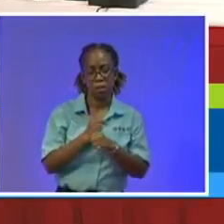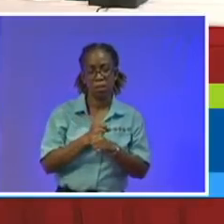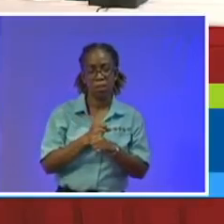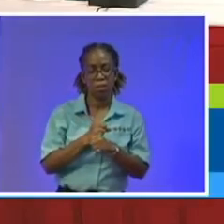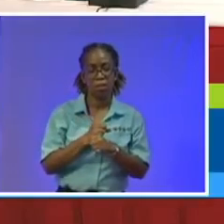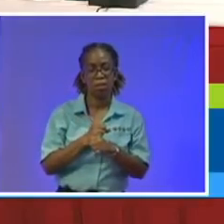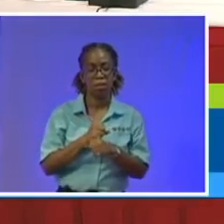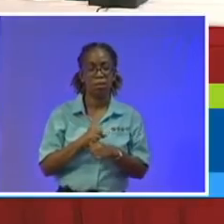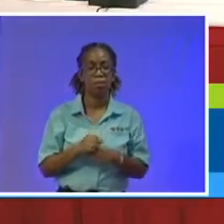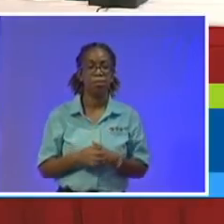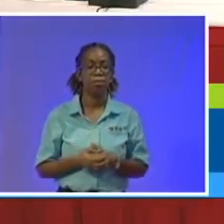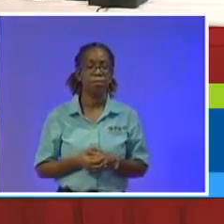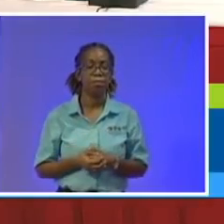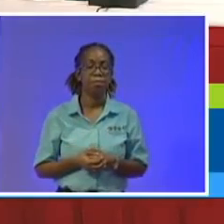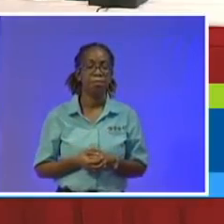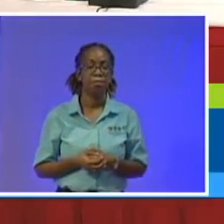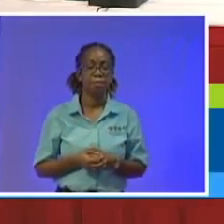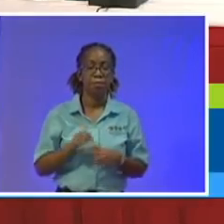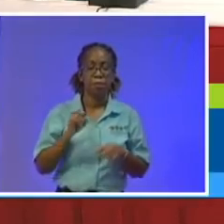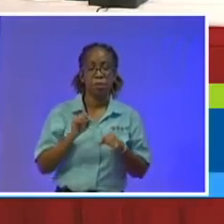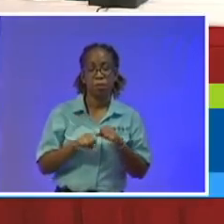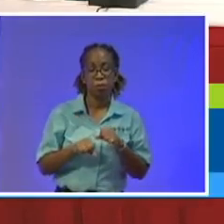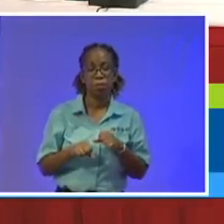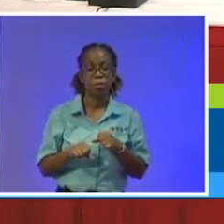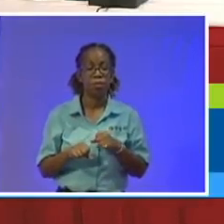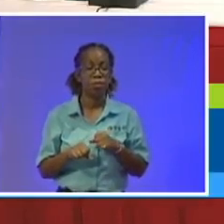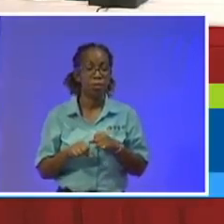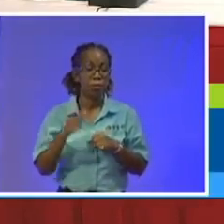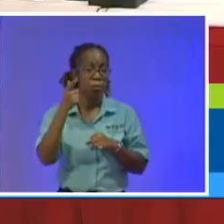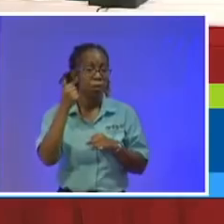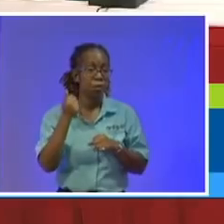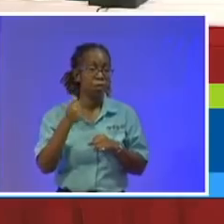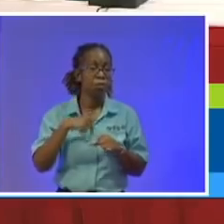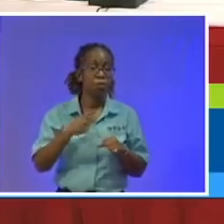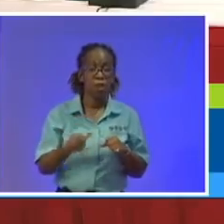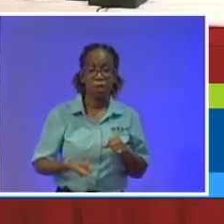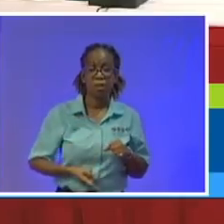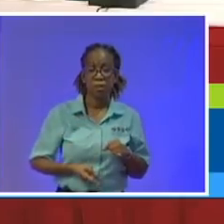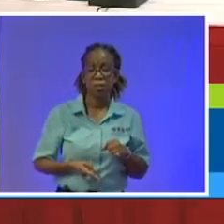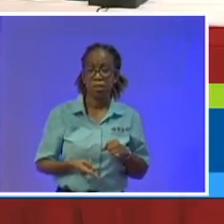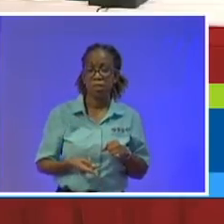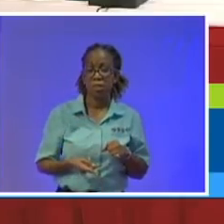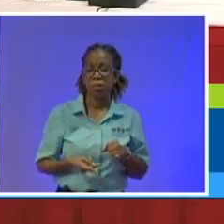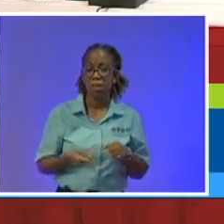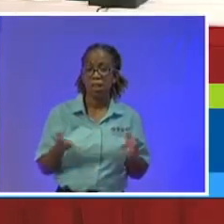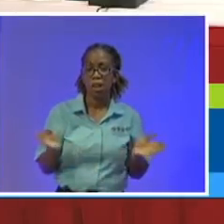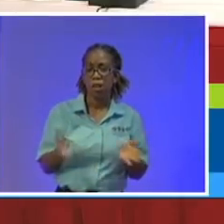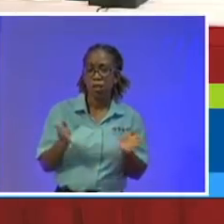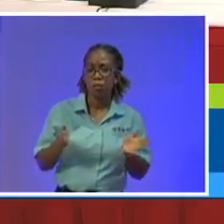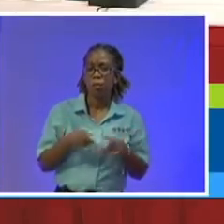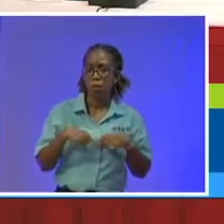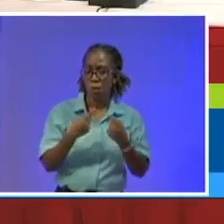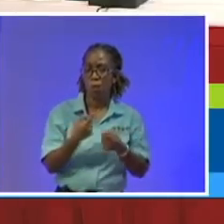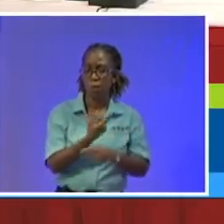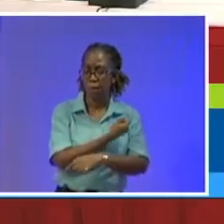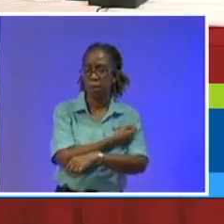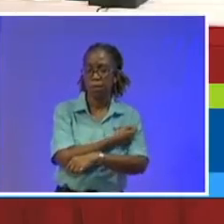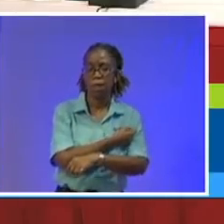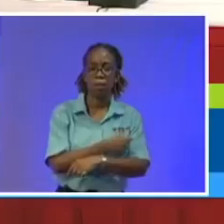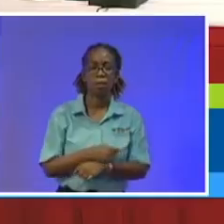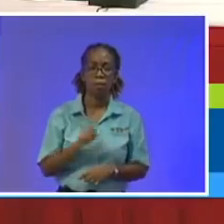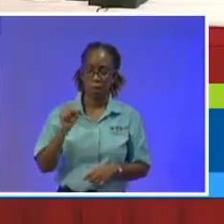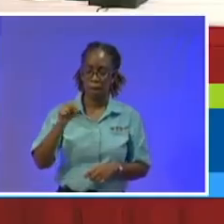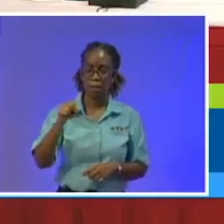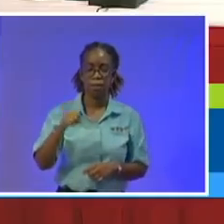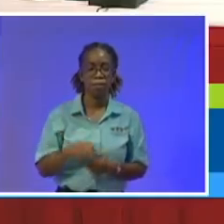program based on her pregnancy state. And of course, we're urging all pregnant women to be vaccinated as quickly as you can as well, because it is considered a high-risk